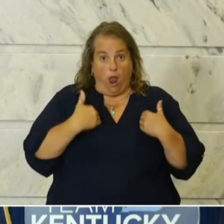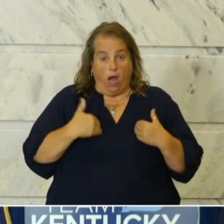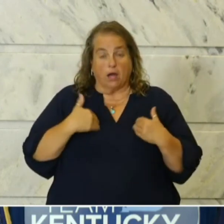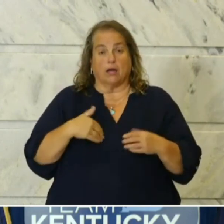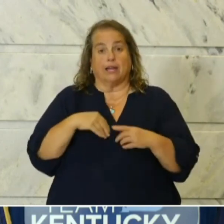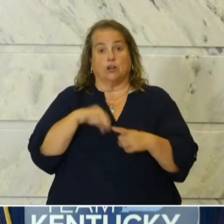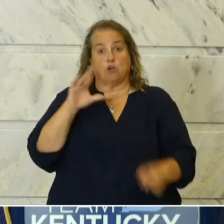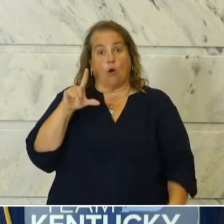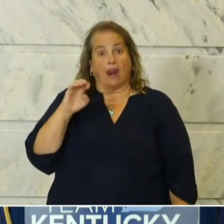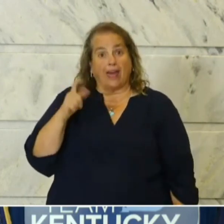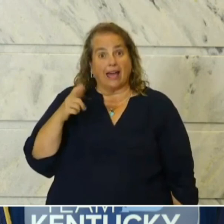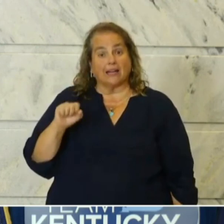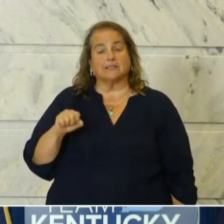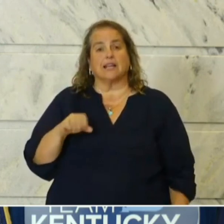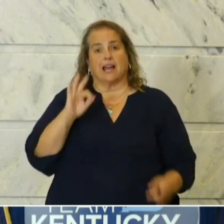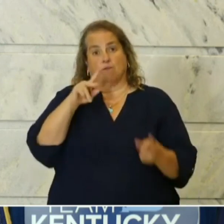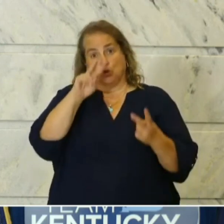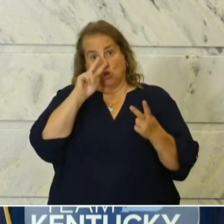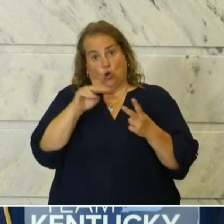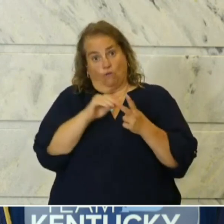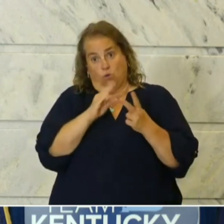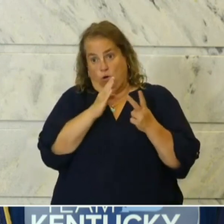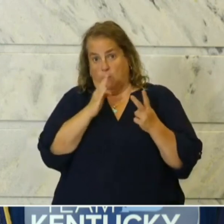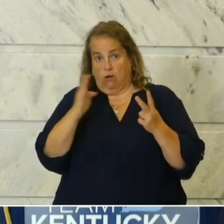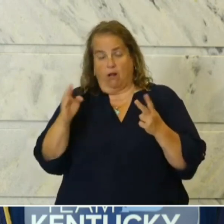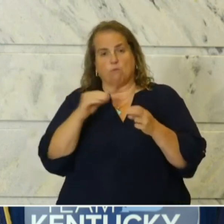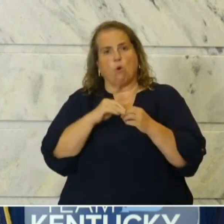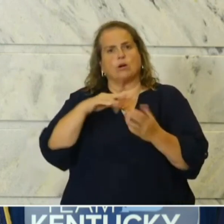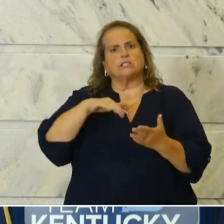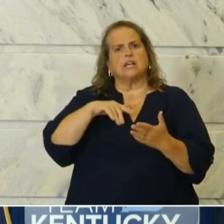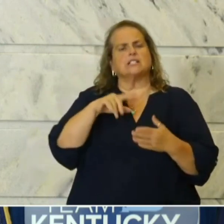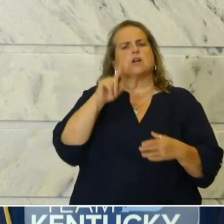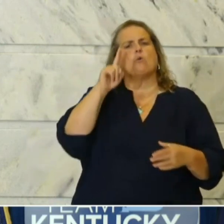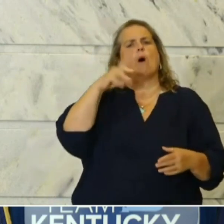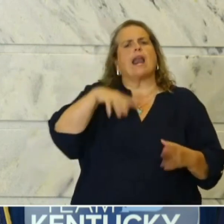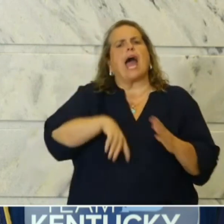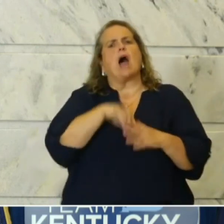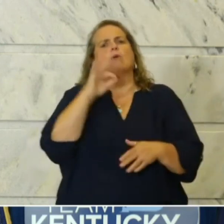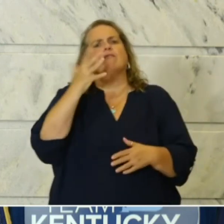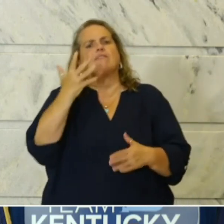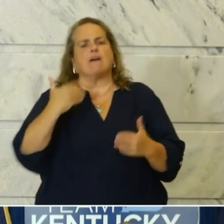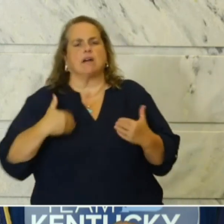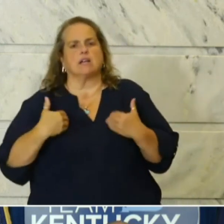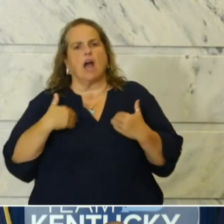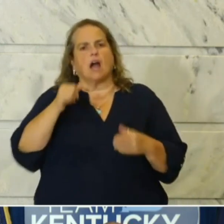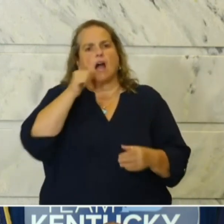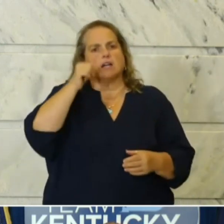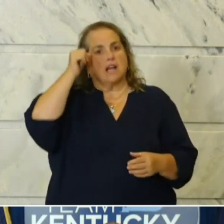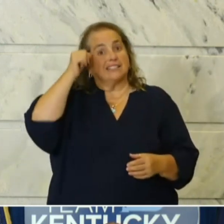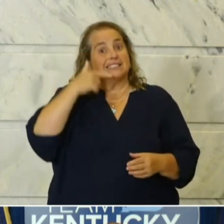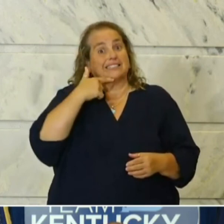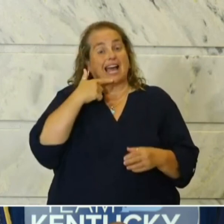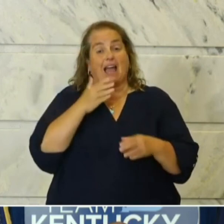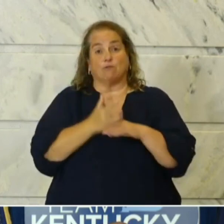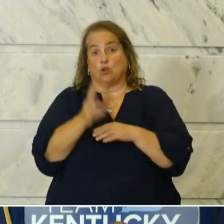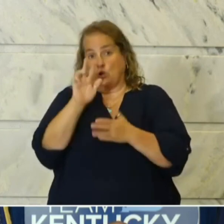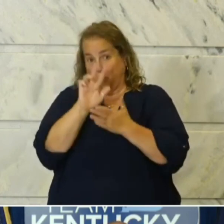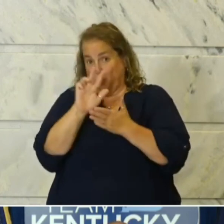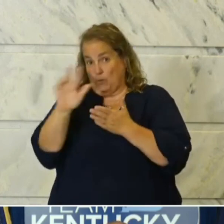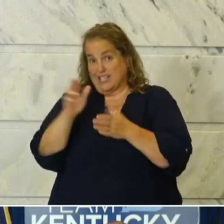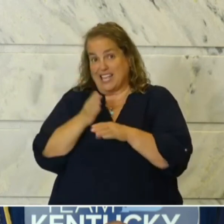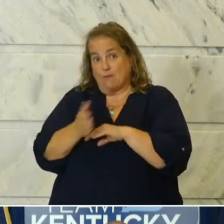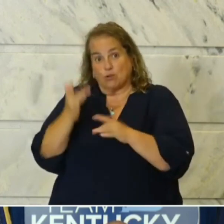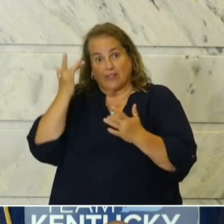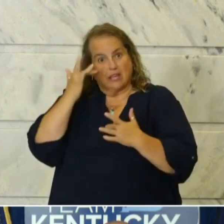you look down further, there were studies more recently come out that as many as 1 in 5 young adults say that up to 3 weeks after the illness, they're